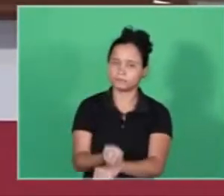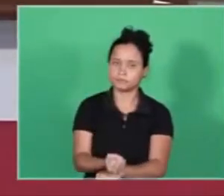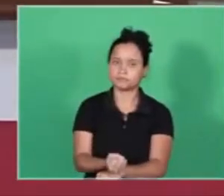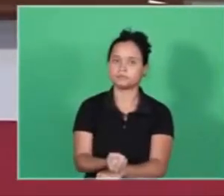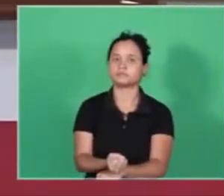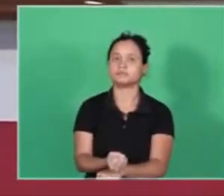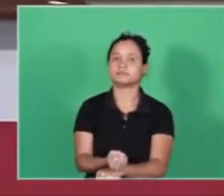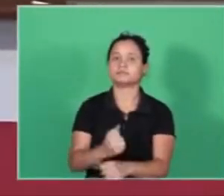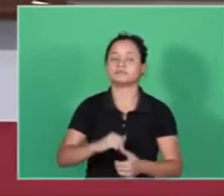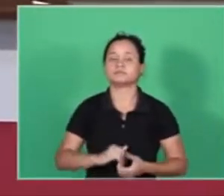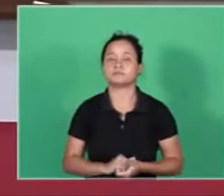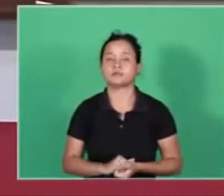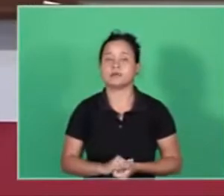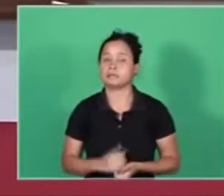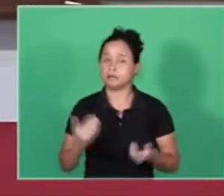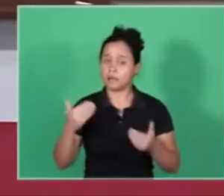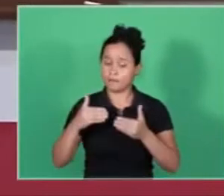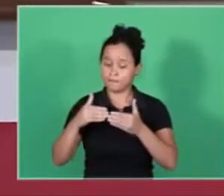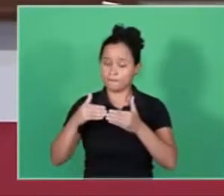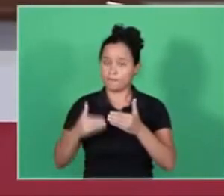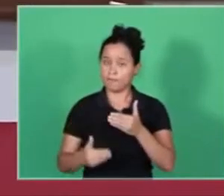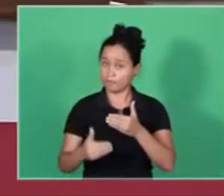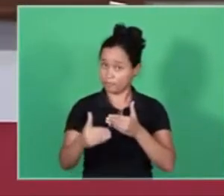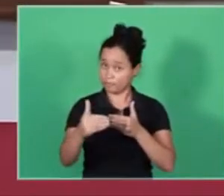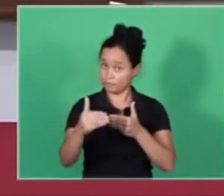So there we see